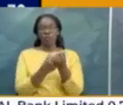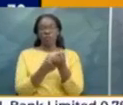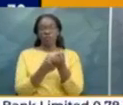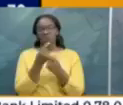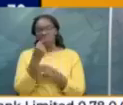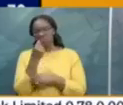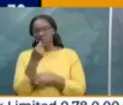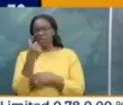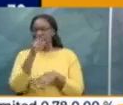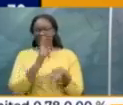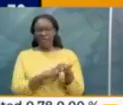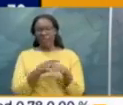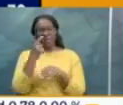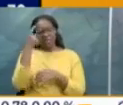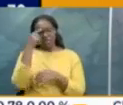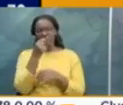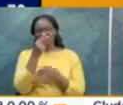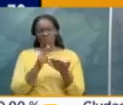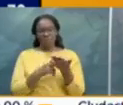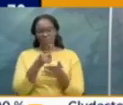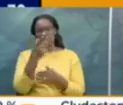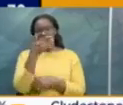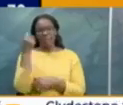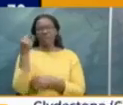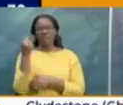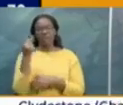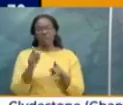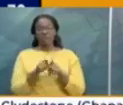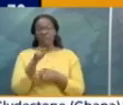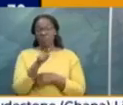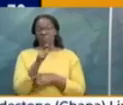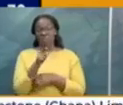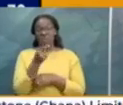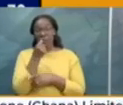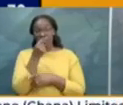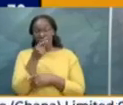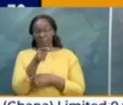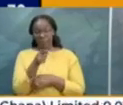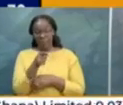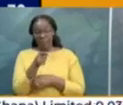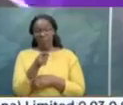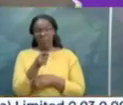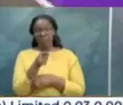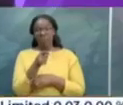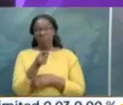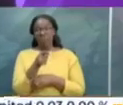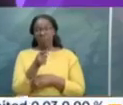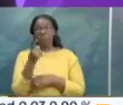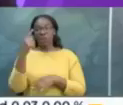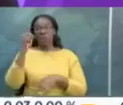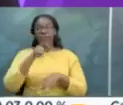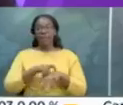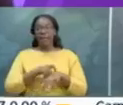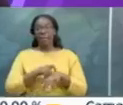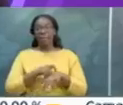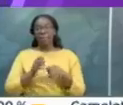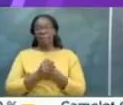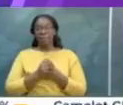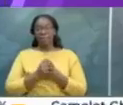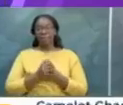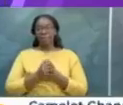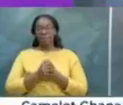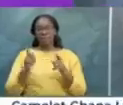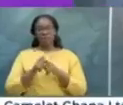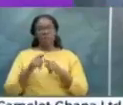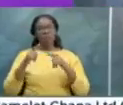snacks, then peanut butter is the way to go. And this Bounty Nut peanut butter has come at the good time. And they're so big. I've